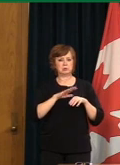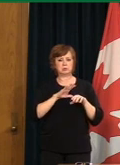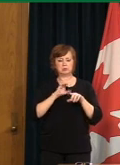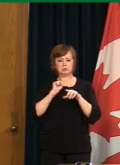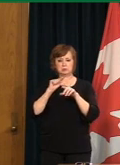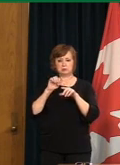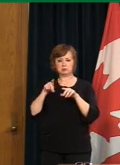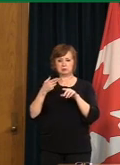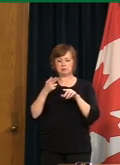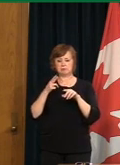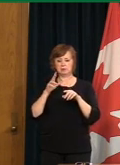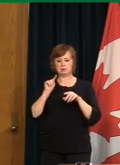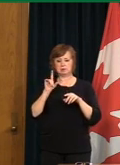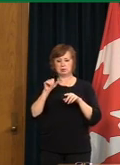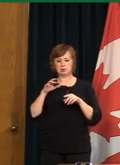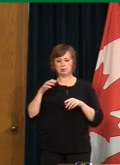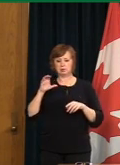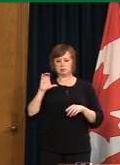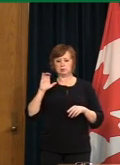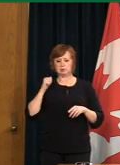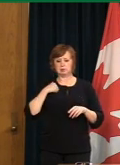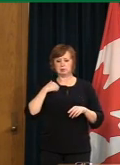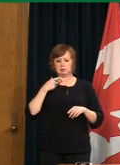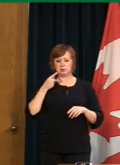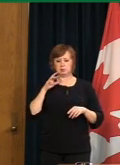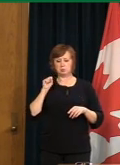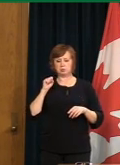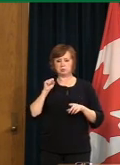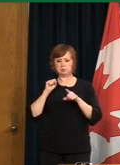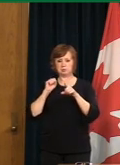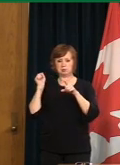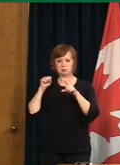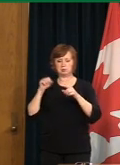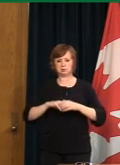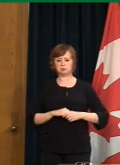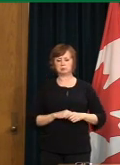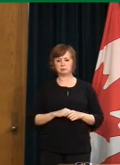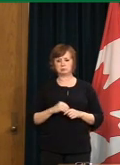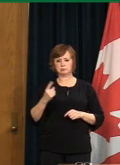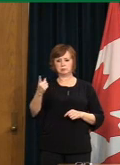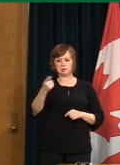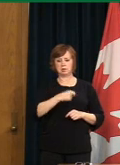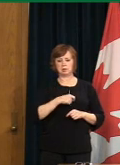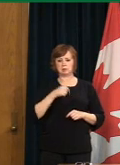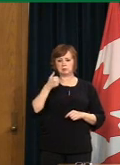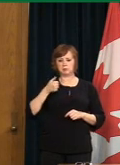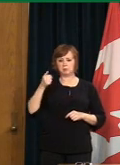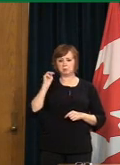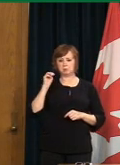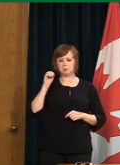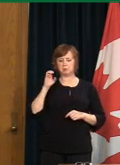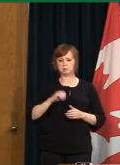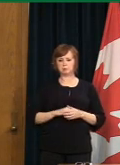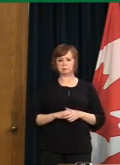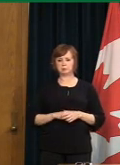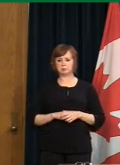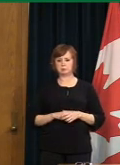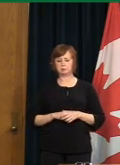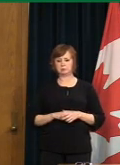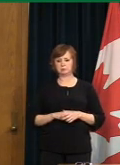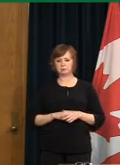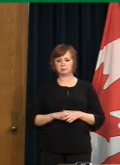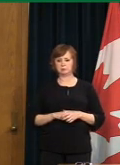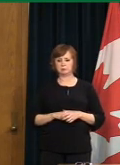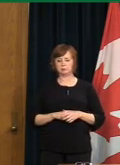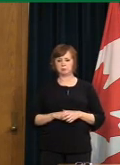Stephanie Taylor with the Canadian Press. Yeah. Mr. Premier, what sectors are you looking at providing